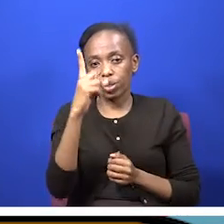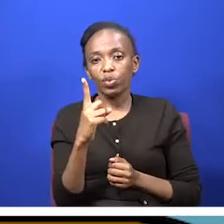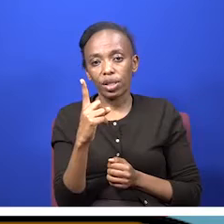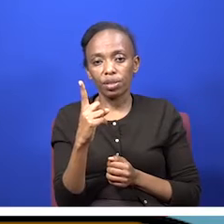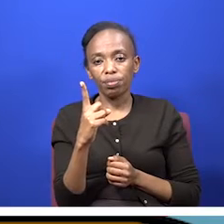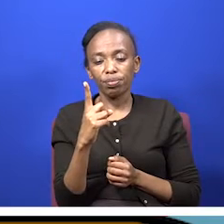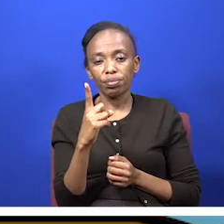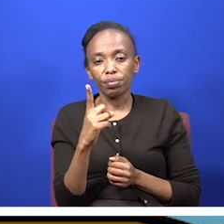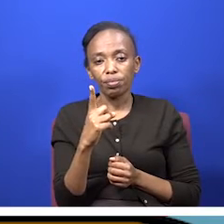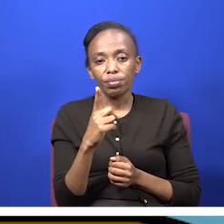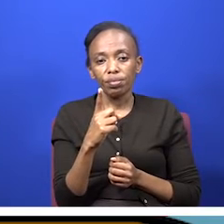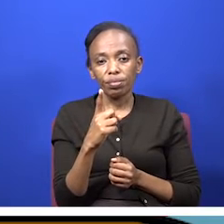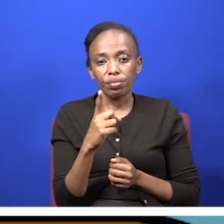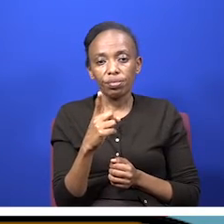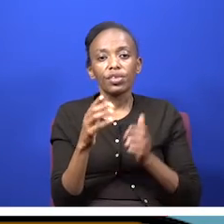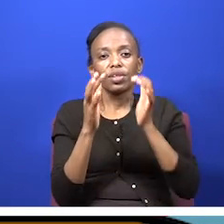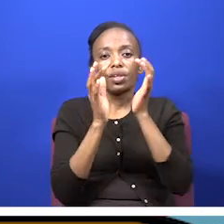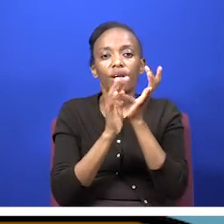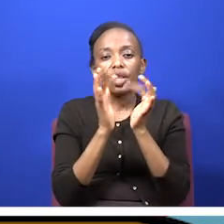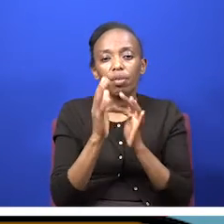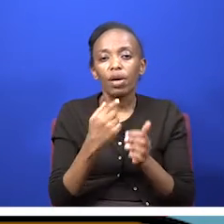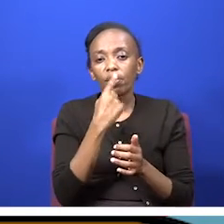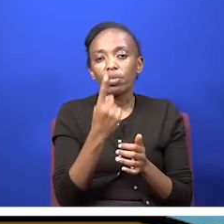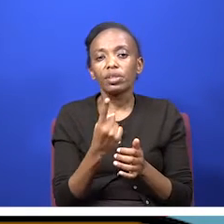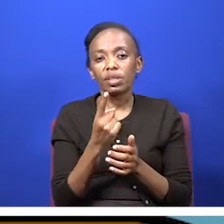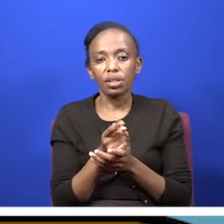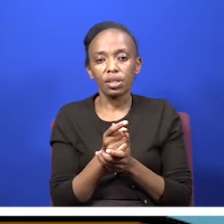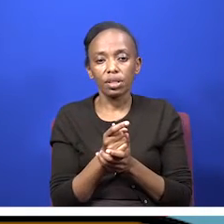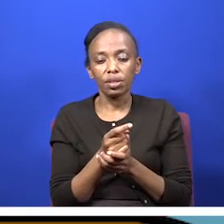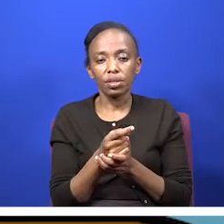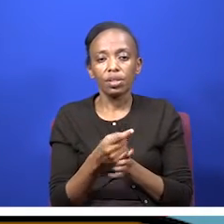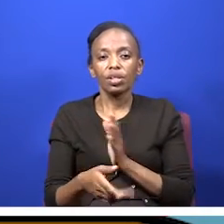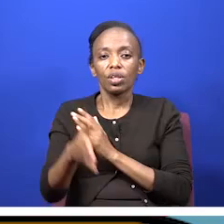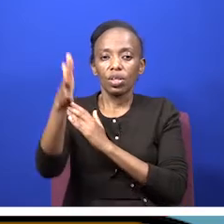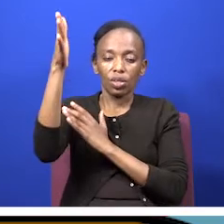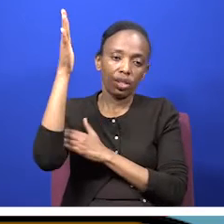Verse 21. The Bible says.